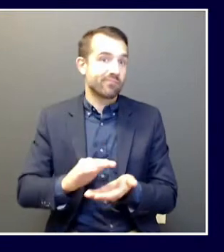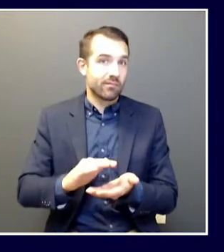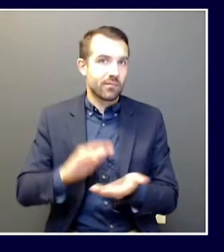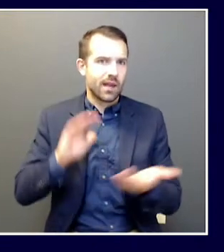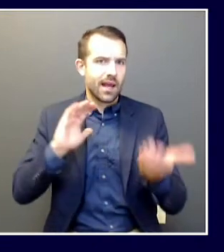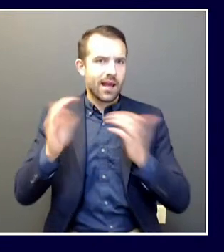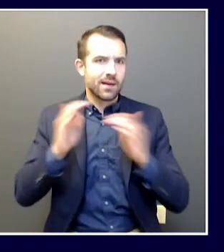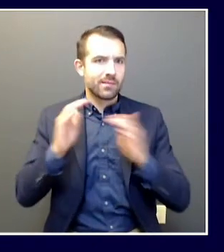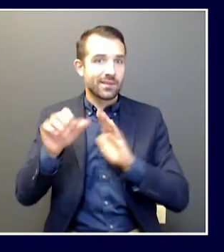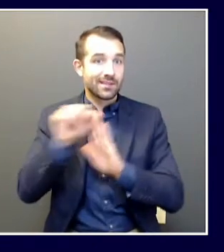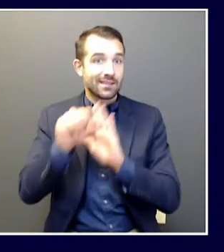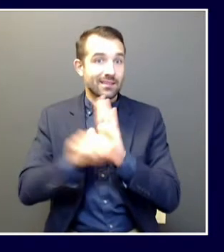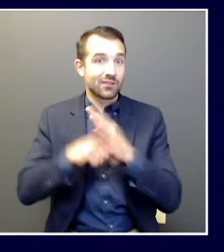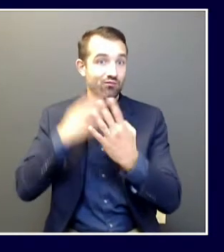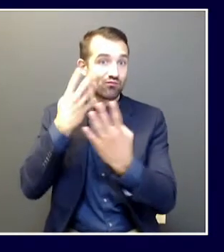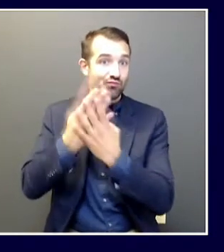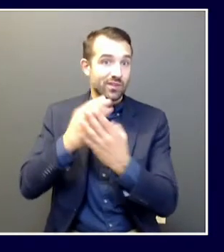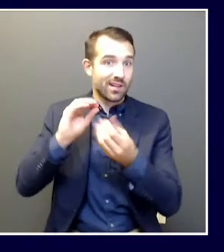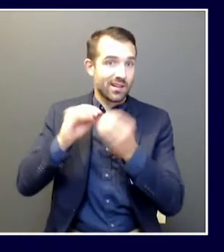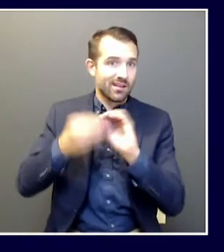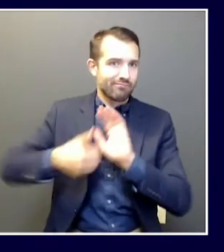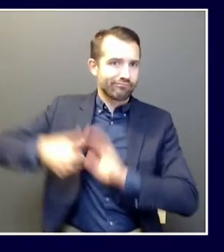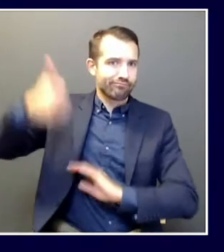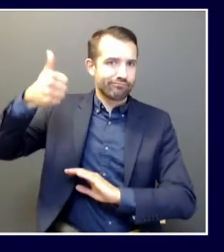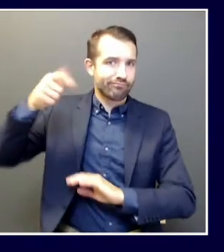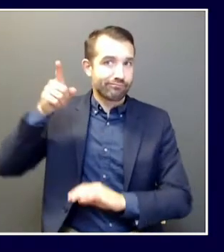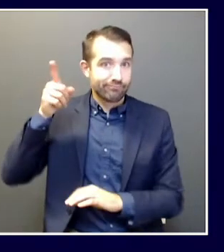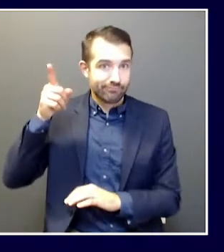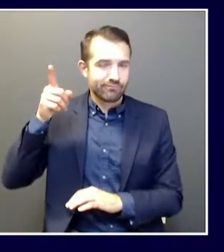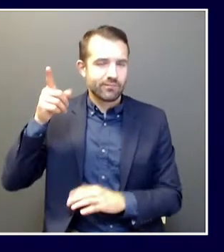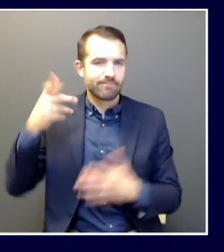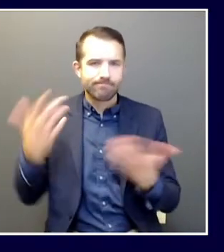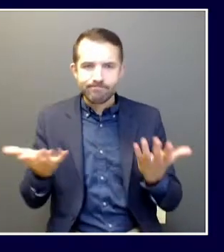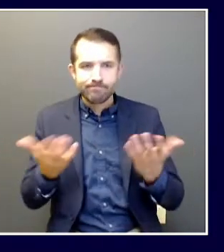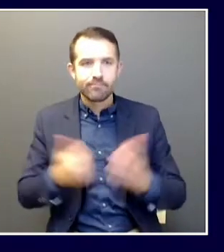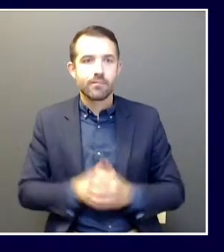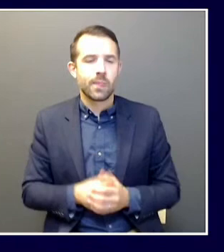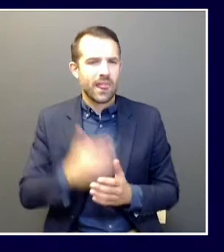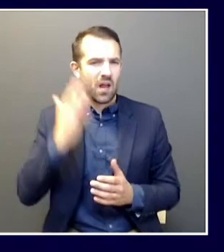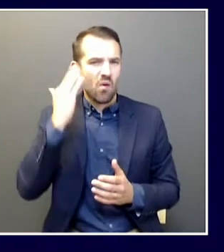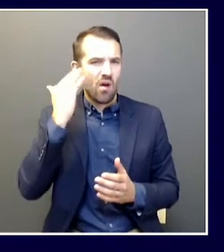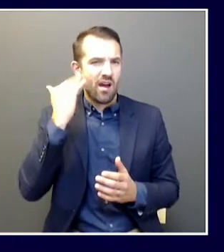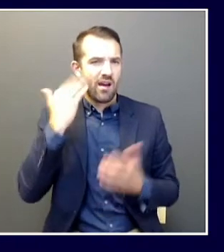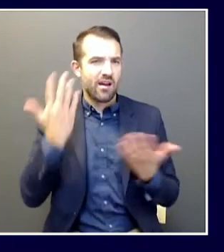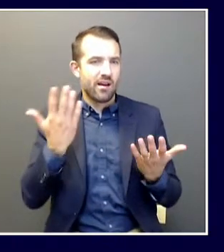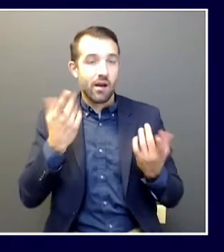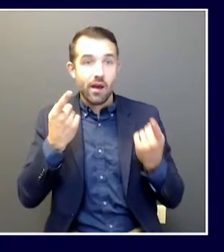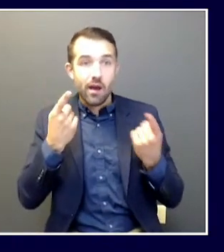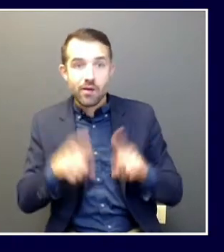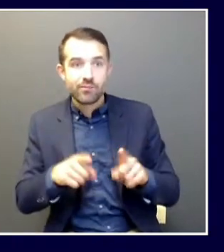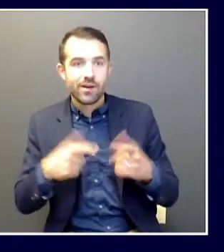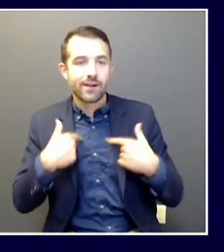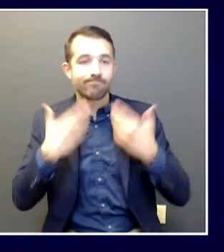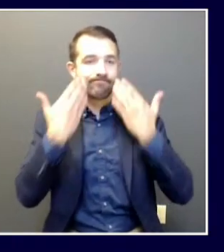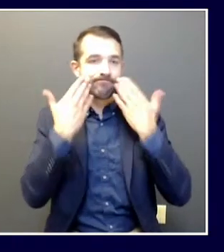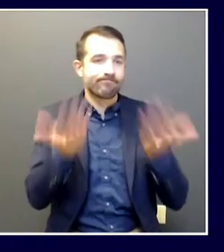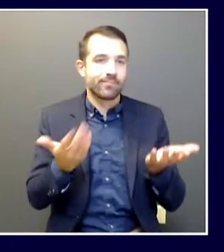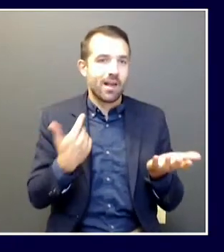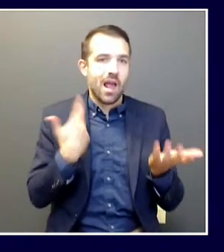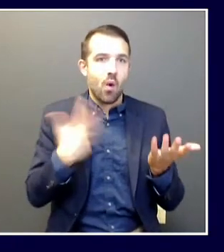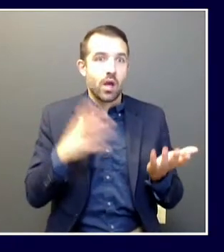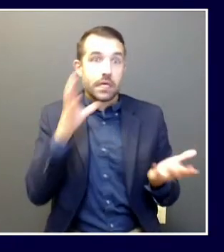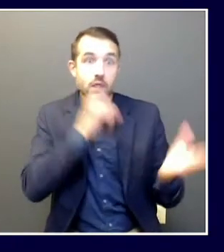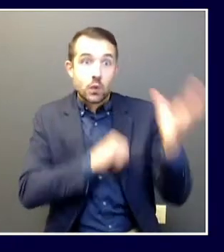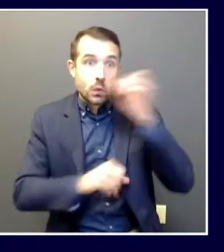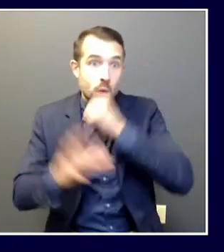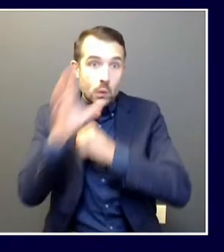your fundamental question about why that may be, Evan, I don't have a good sense and would hesitate to speculate. I'm really not sure. I